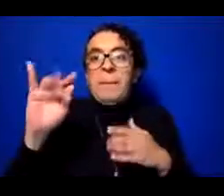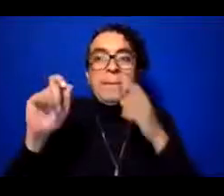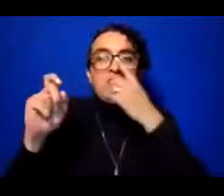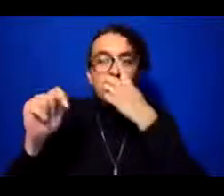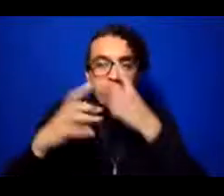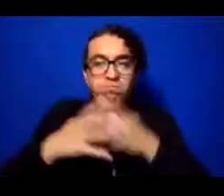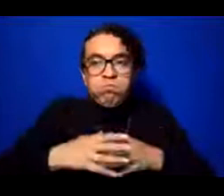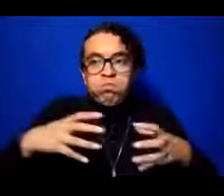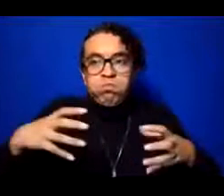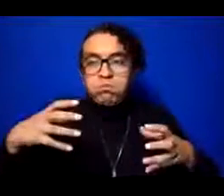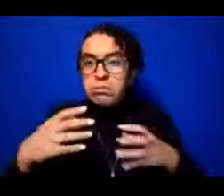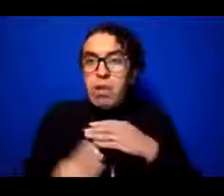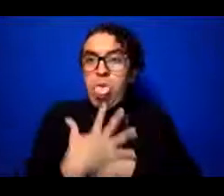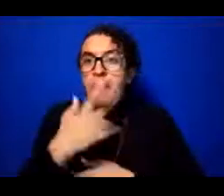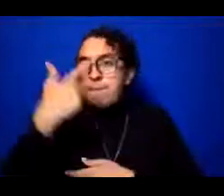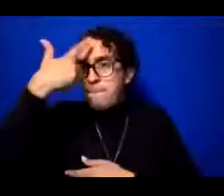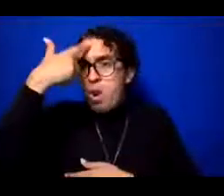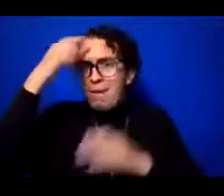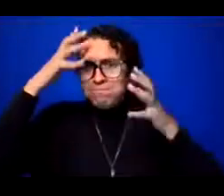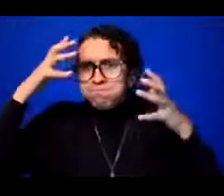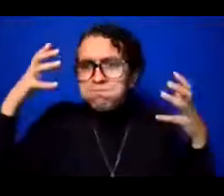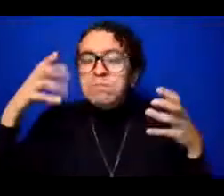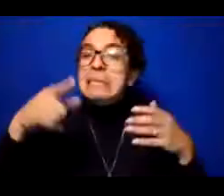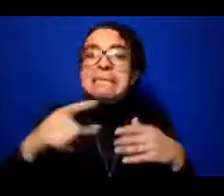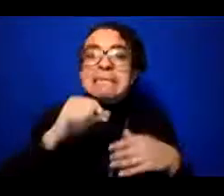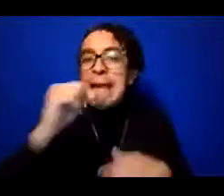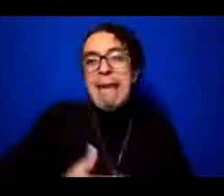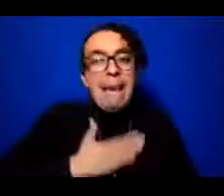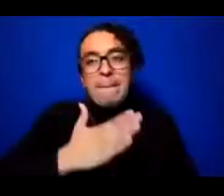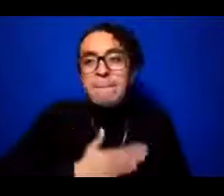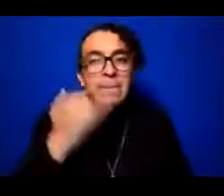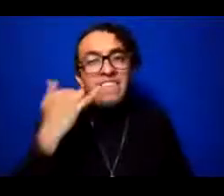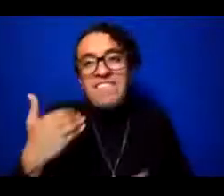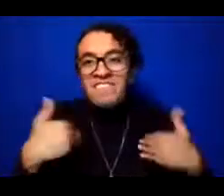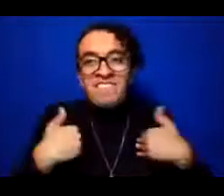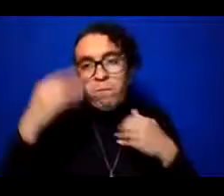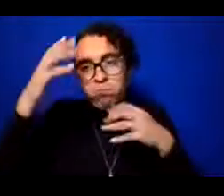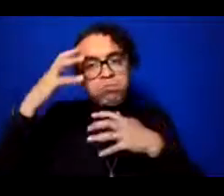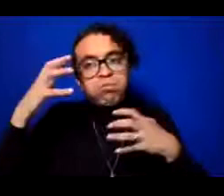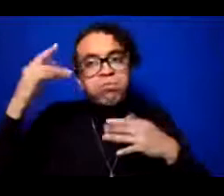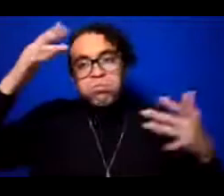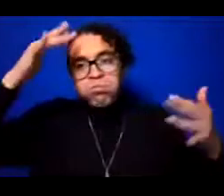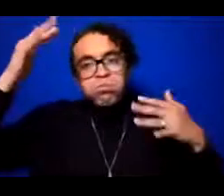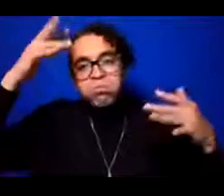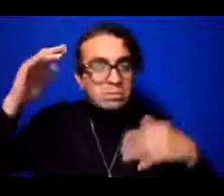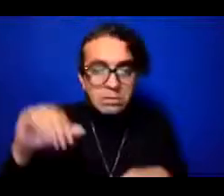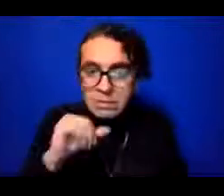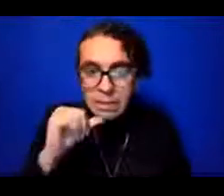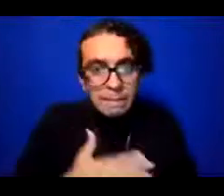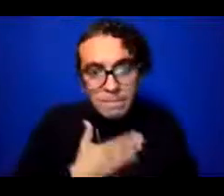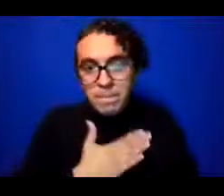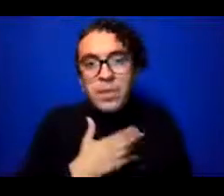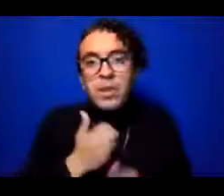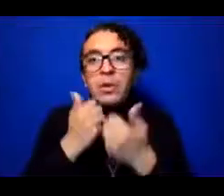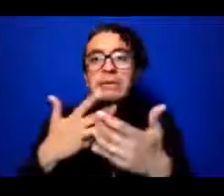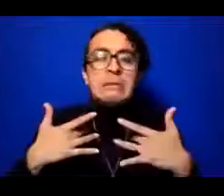brain too. And our brains really are not that happy when there's inflammatory things flying around in it. And it can really cause a lot of kind